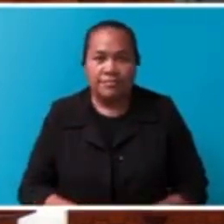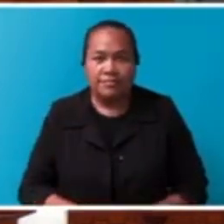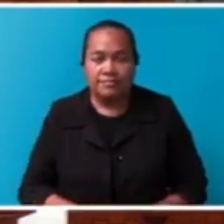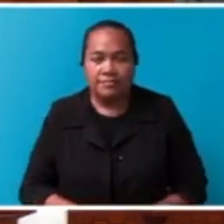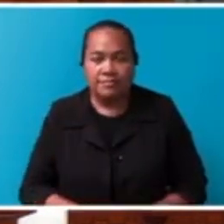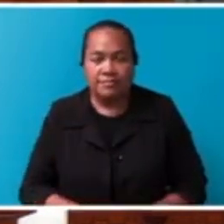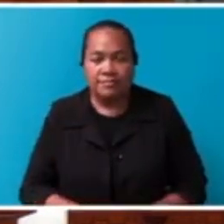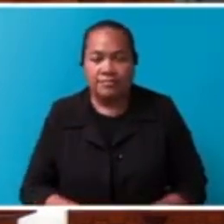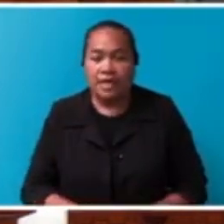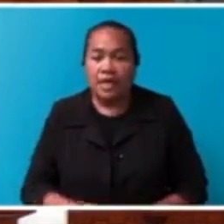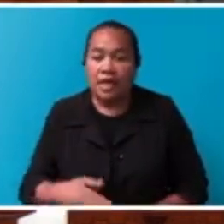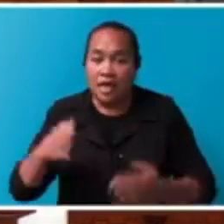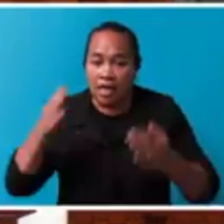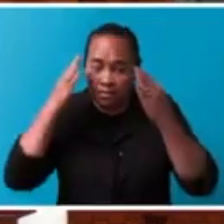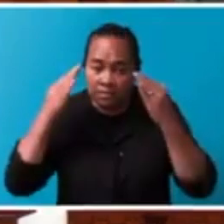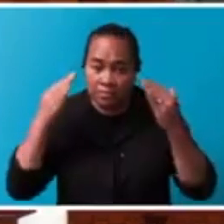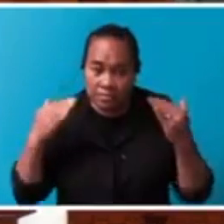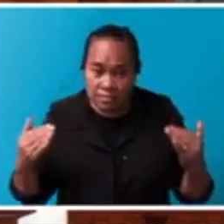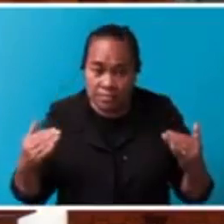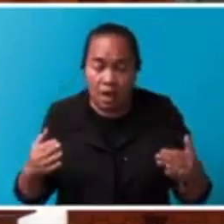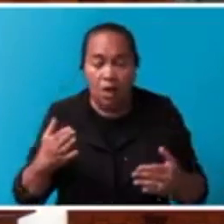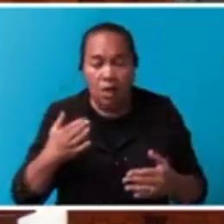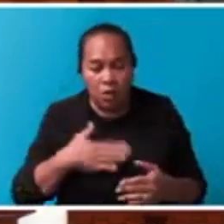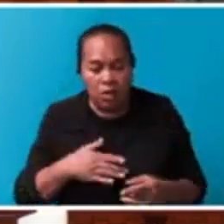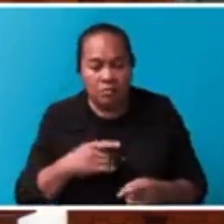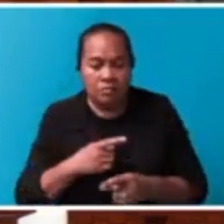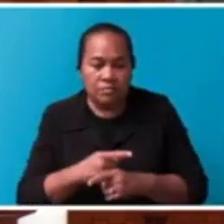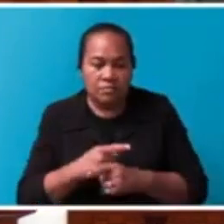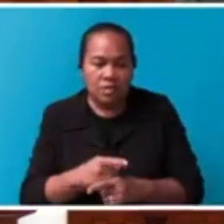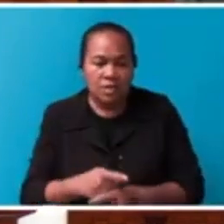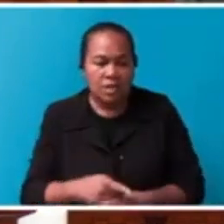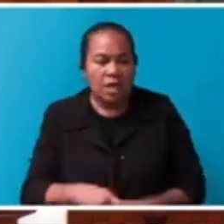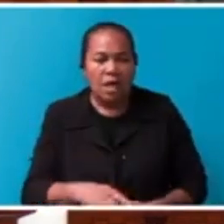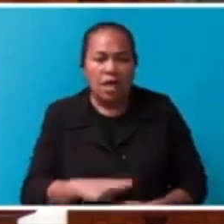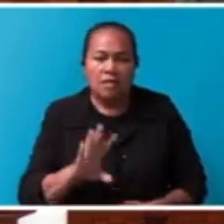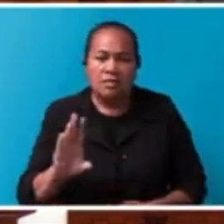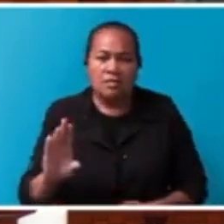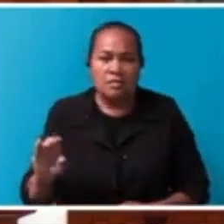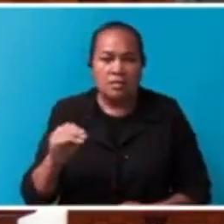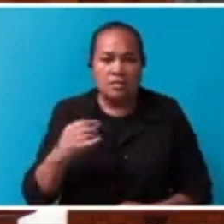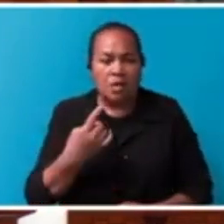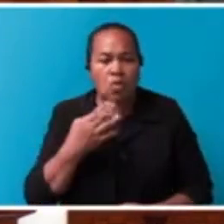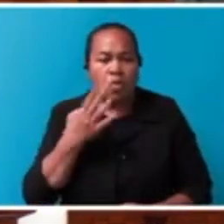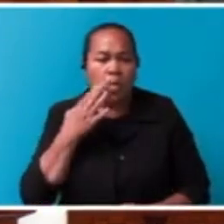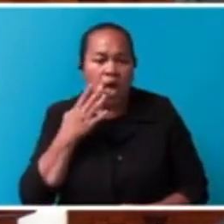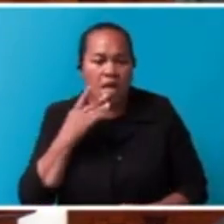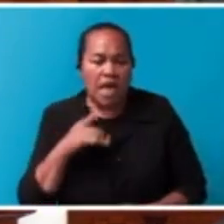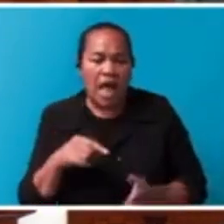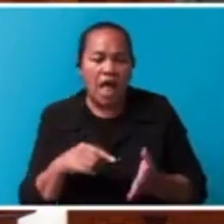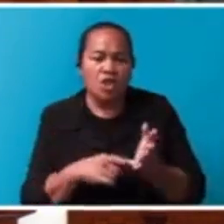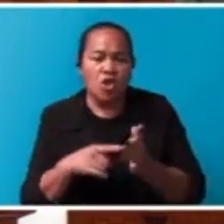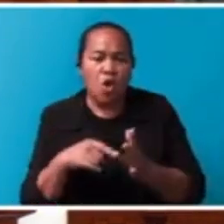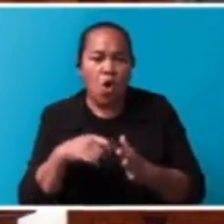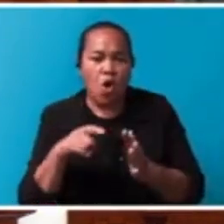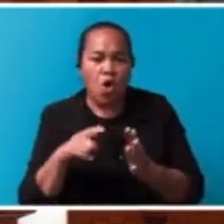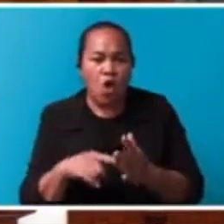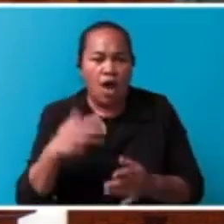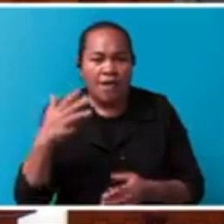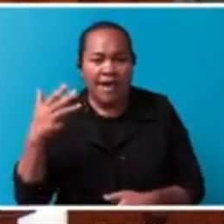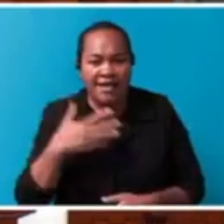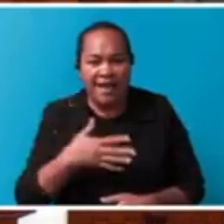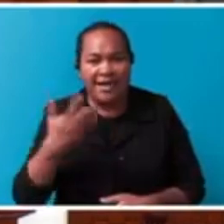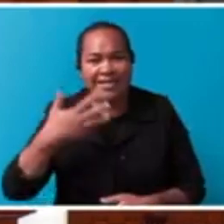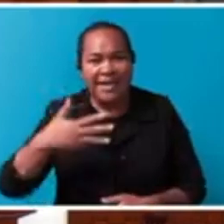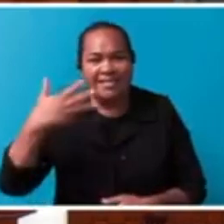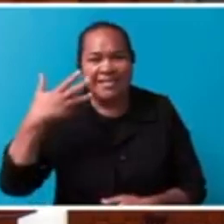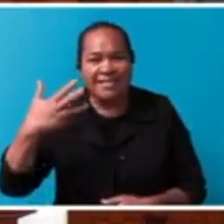Honorable Speaker, sir, I would like to address the statement made on the Toko 999-year lease.